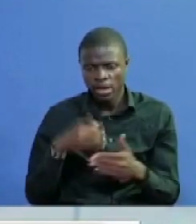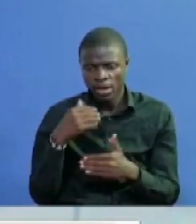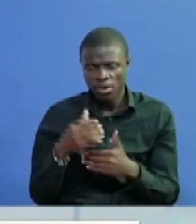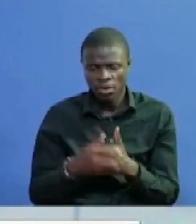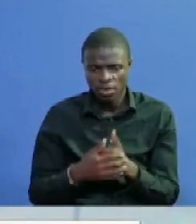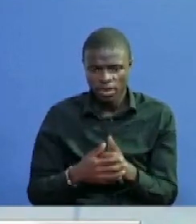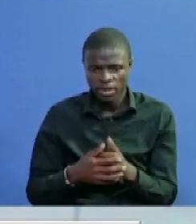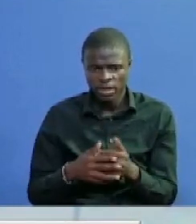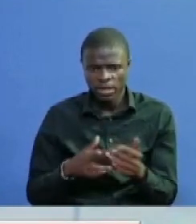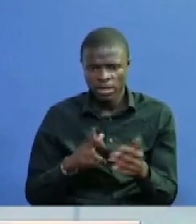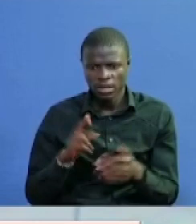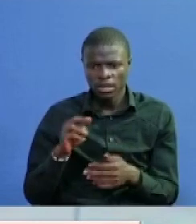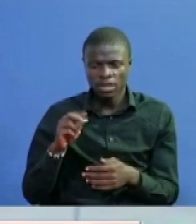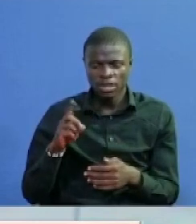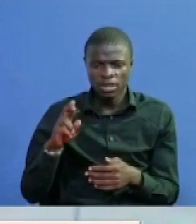with him mistrust,